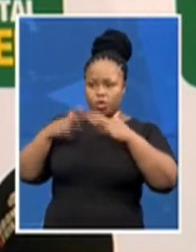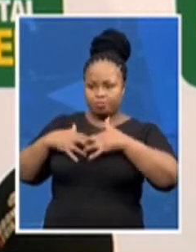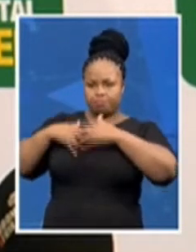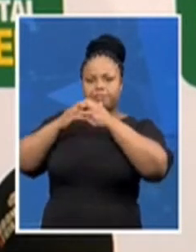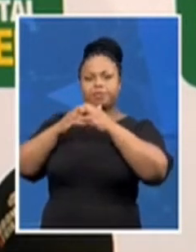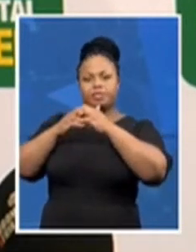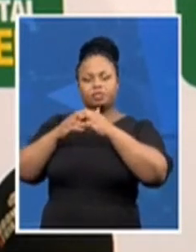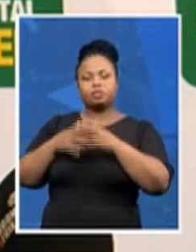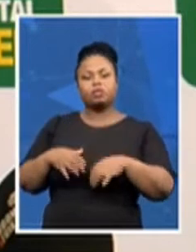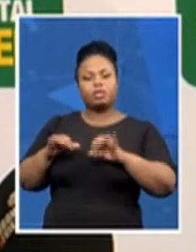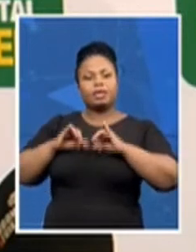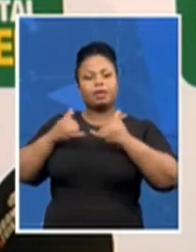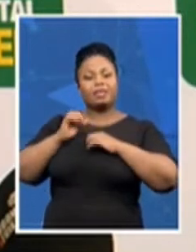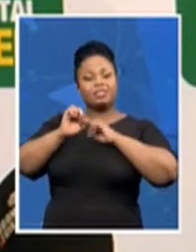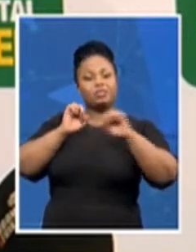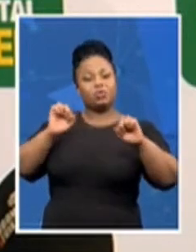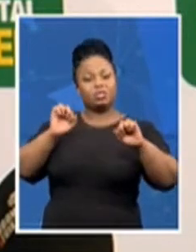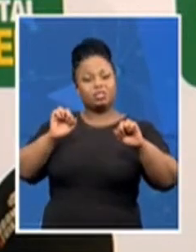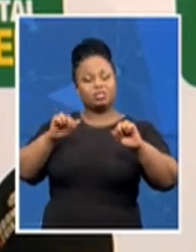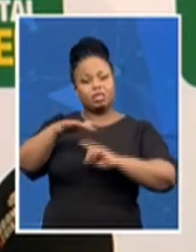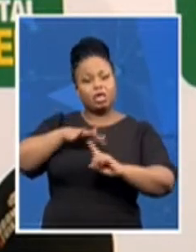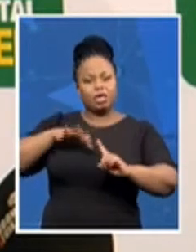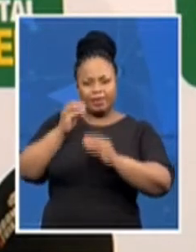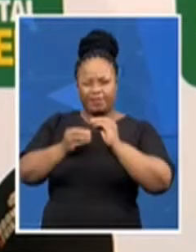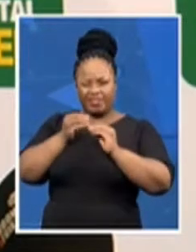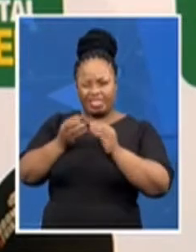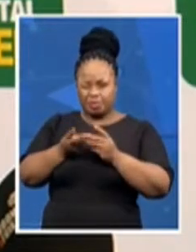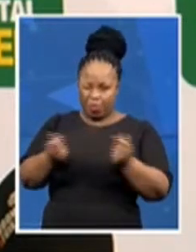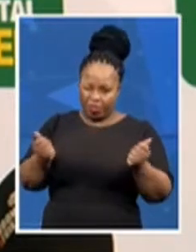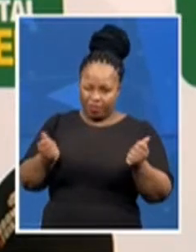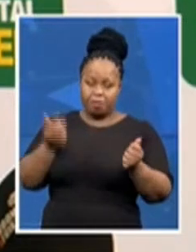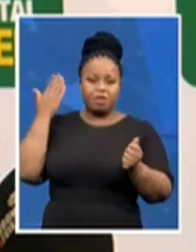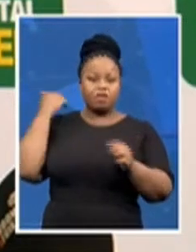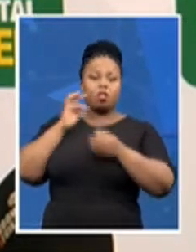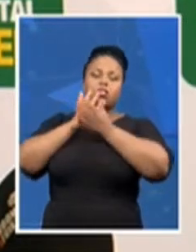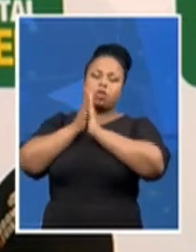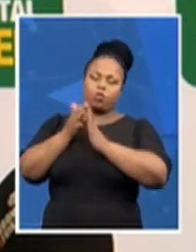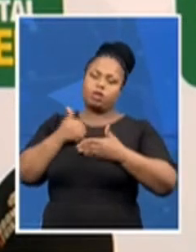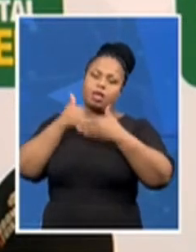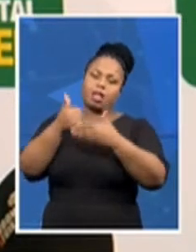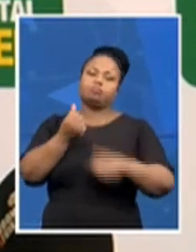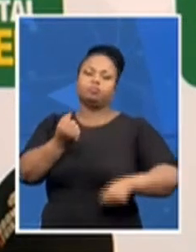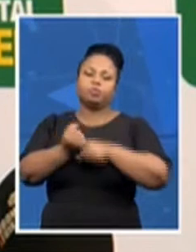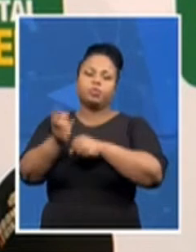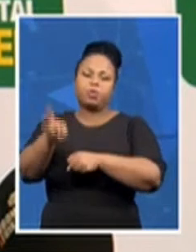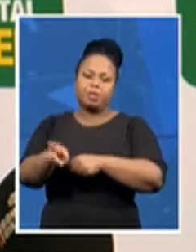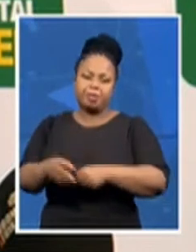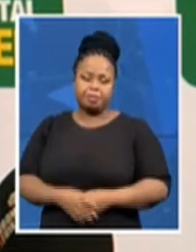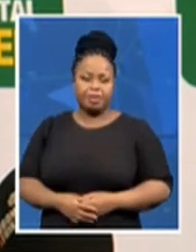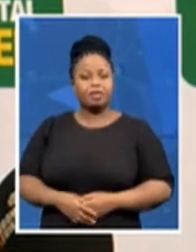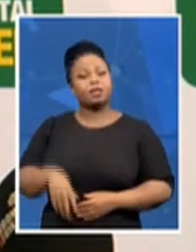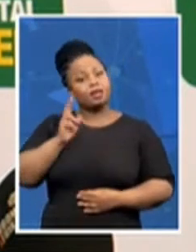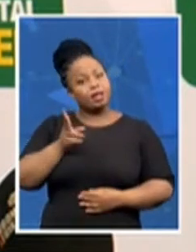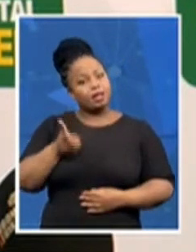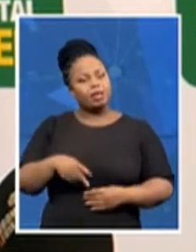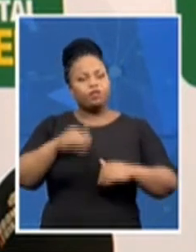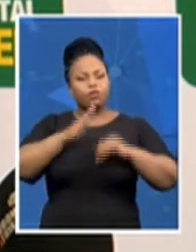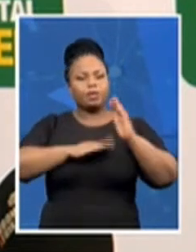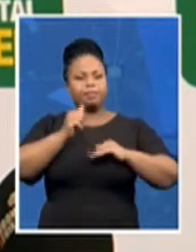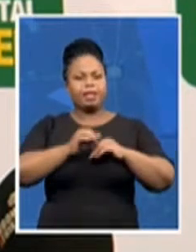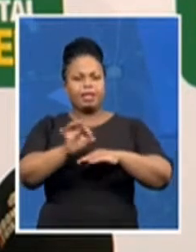premises which were destroyed. At the same time, we will expedite building plans approval,